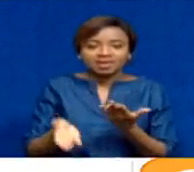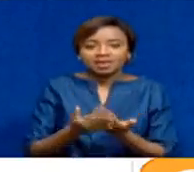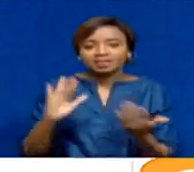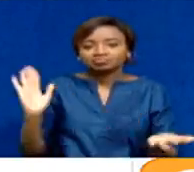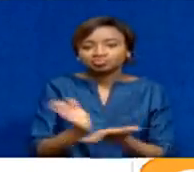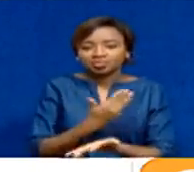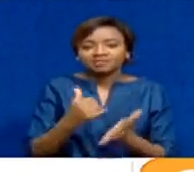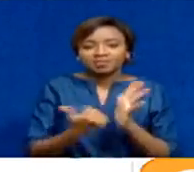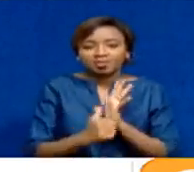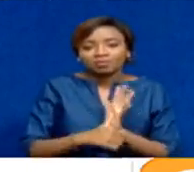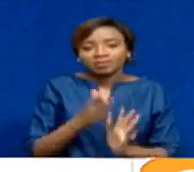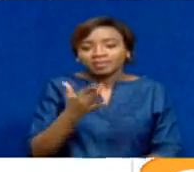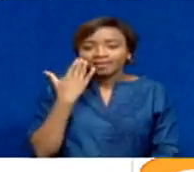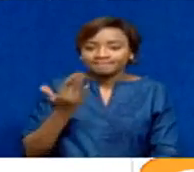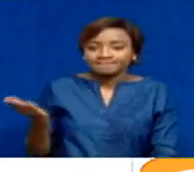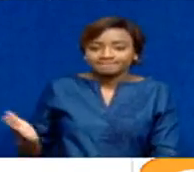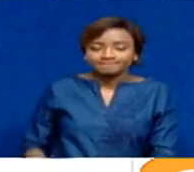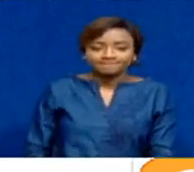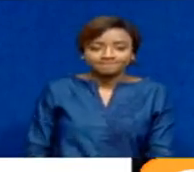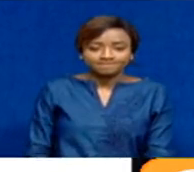impasse. Marianne Nyambura with more.